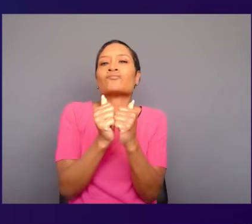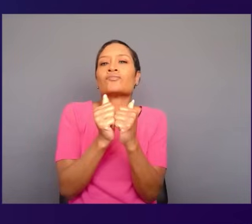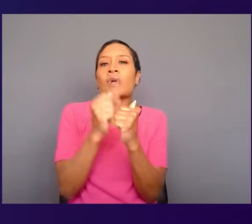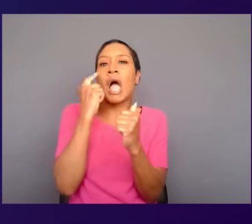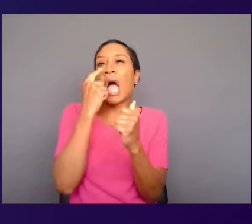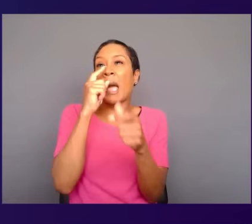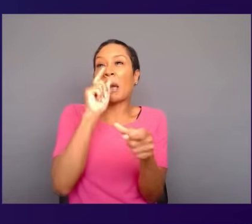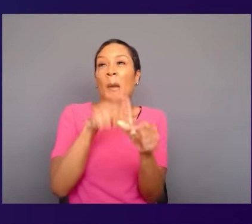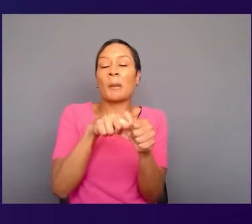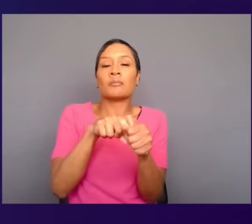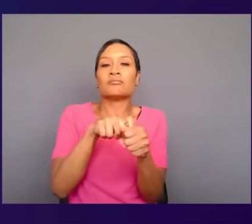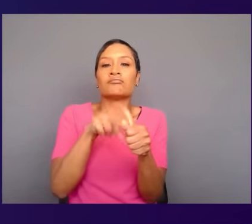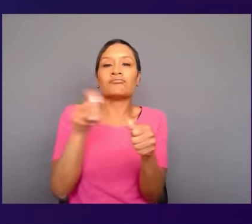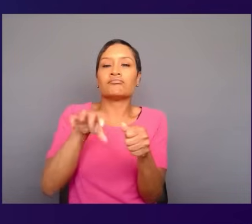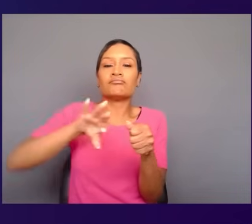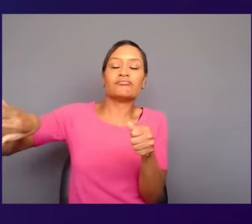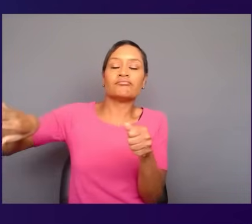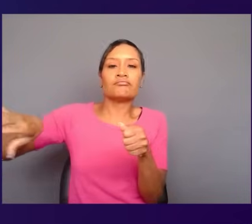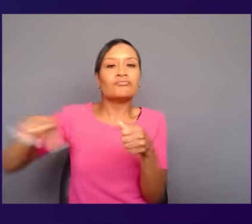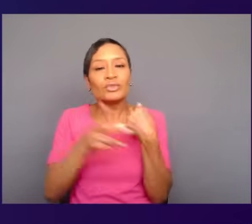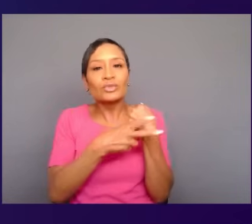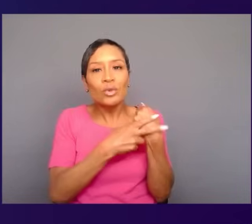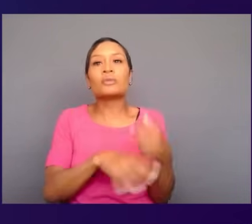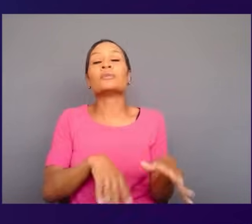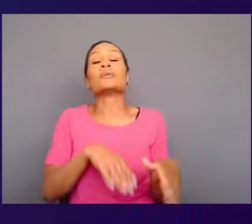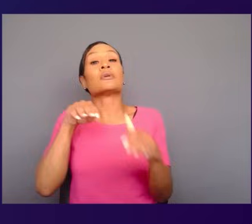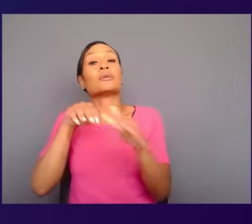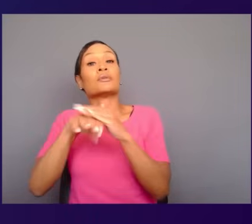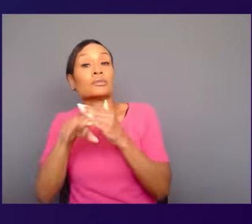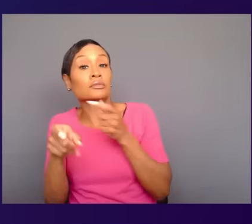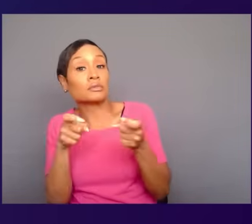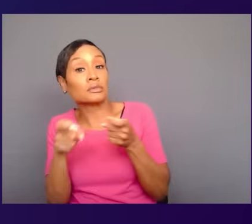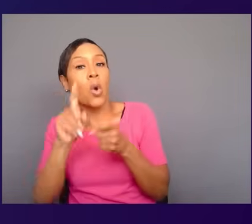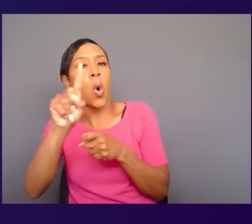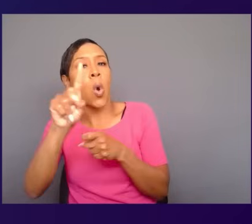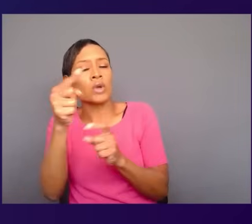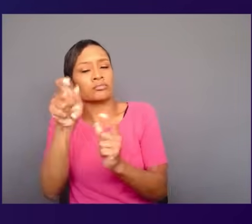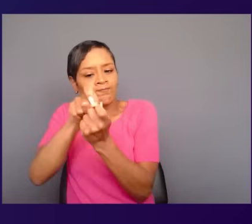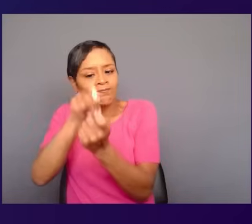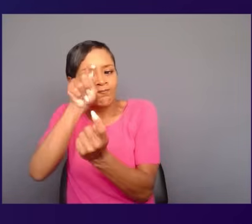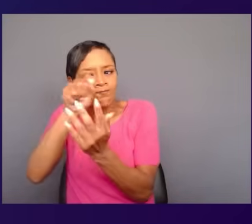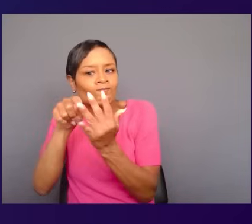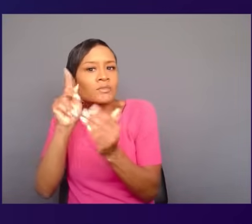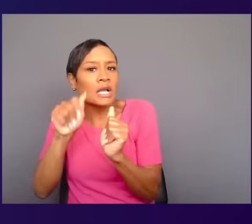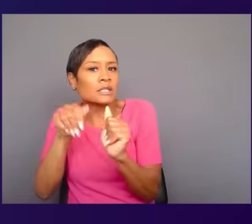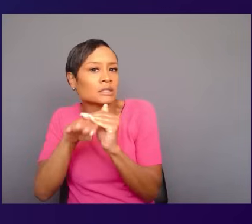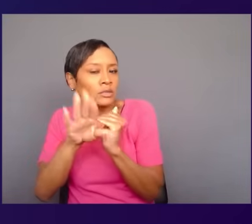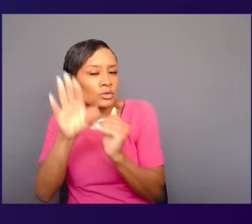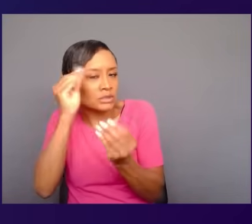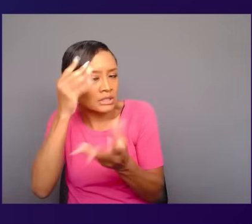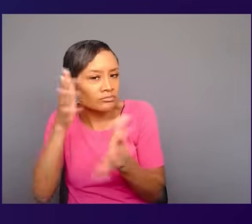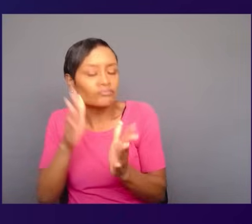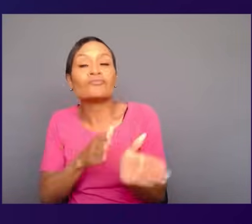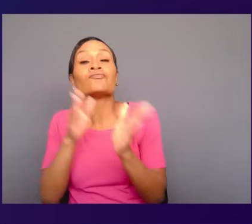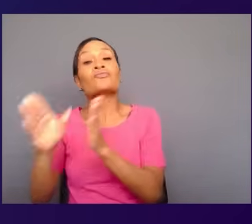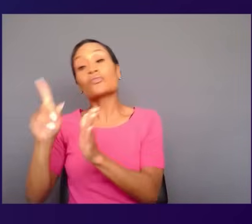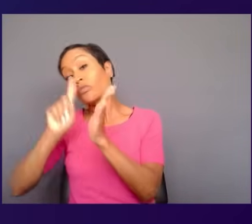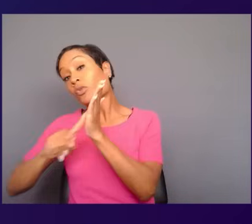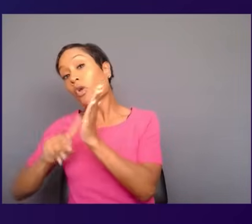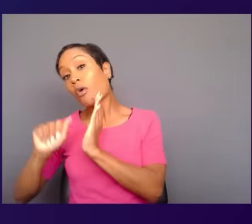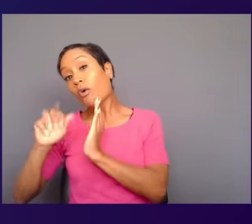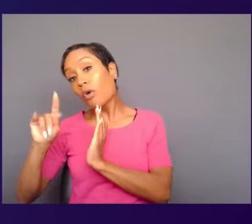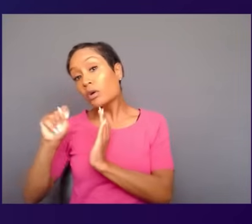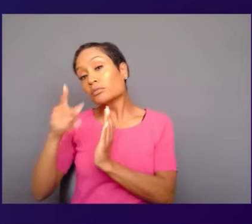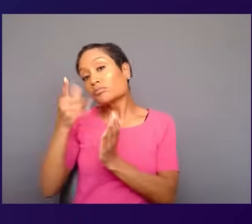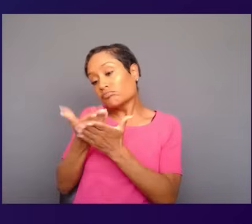out of data as it is stored, access control to make sure that only the right people have access to your data, and then audit, which allows you to verify